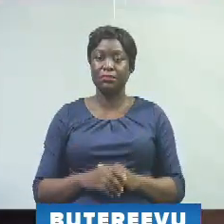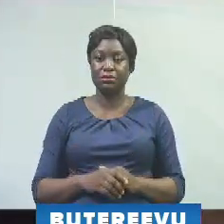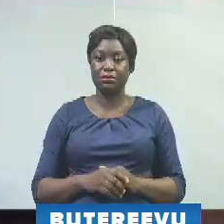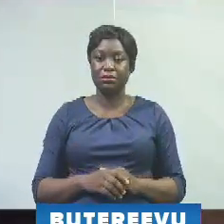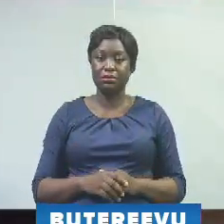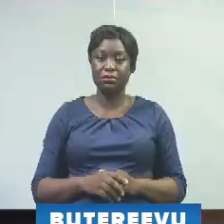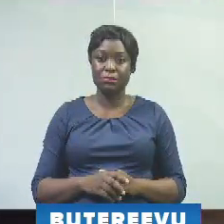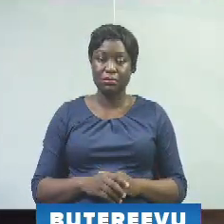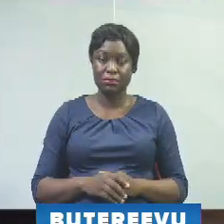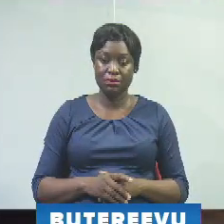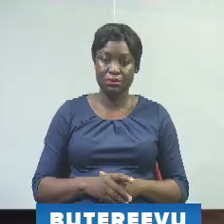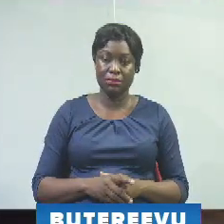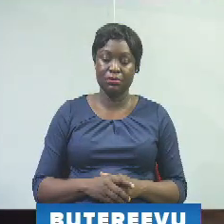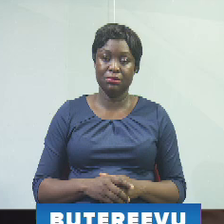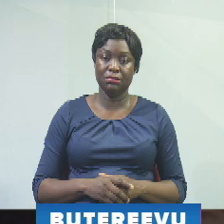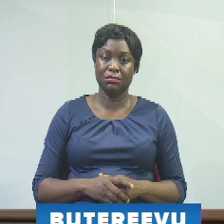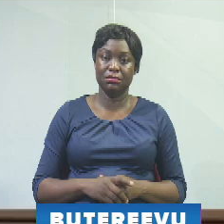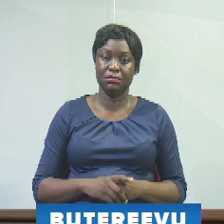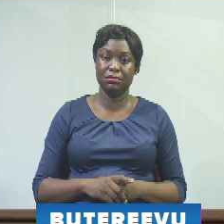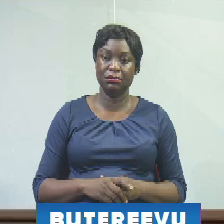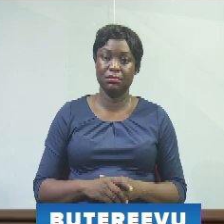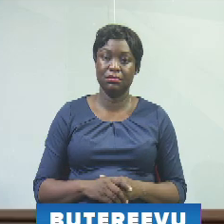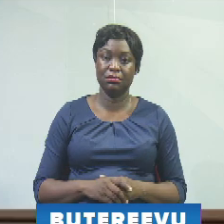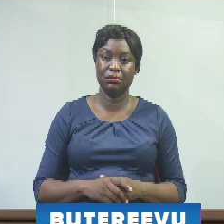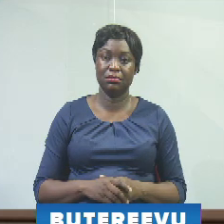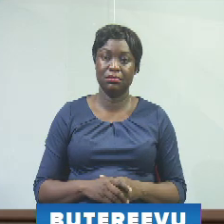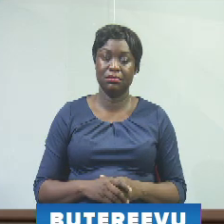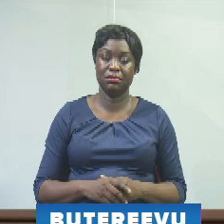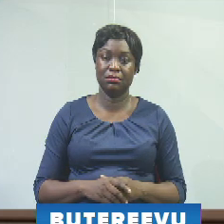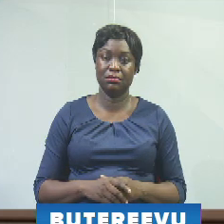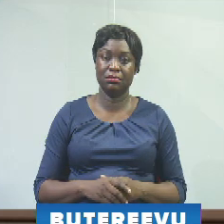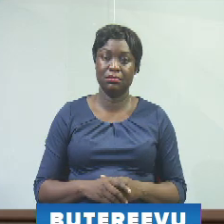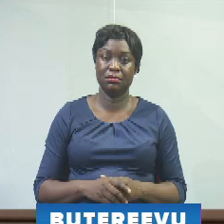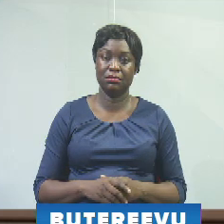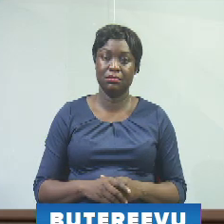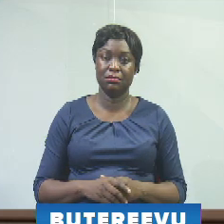Ageesigika. Otyo omusumba Moses.